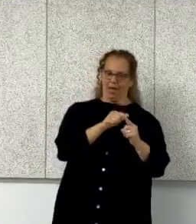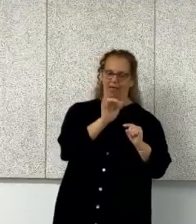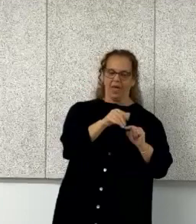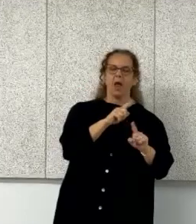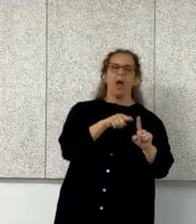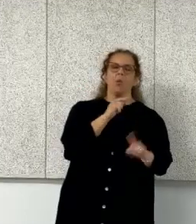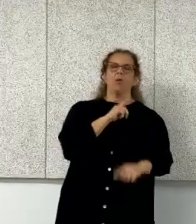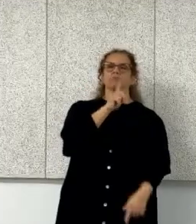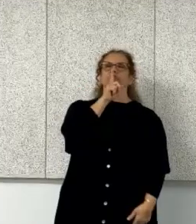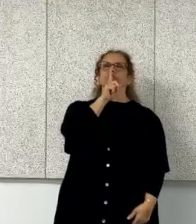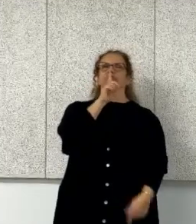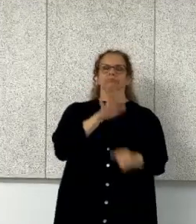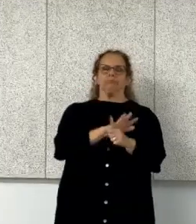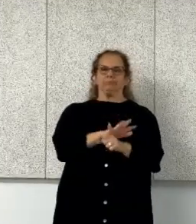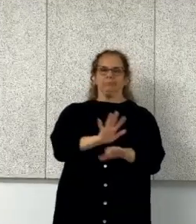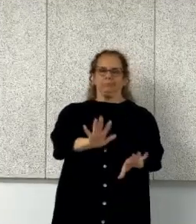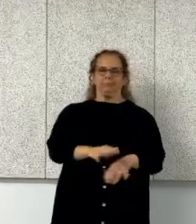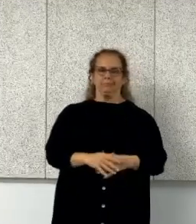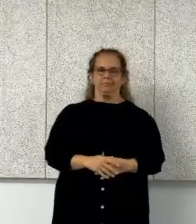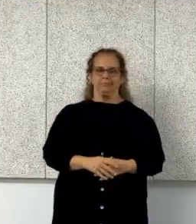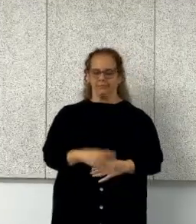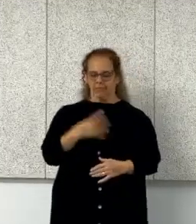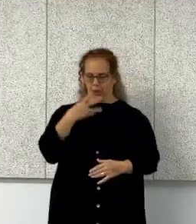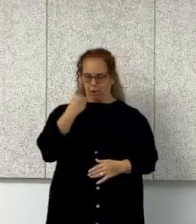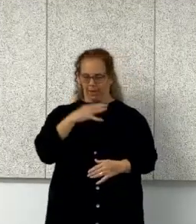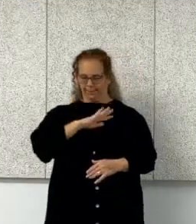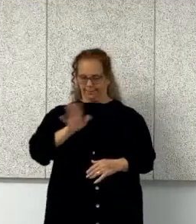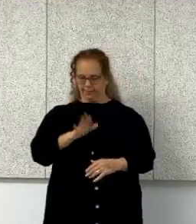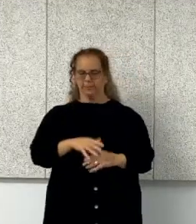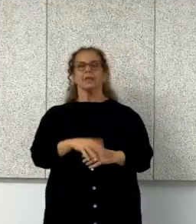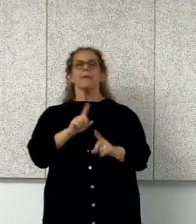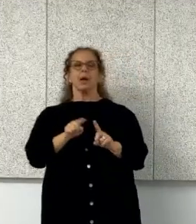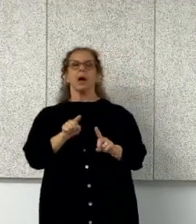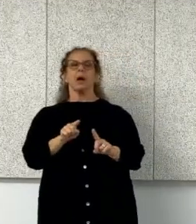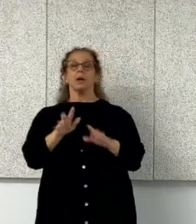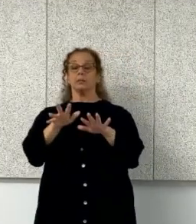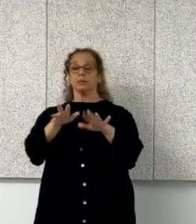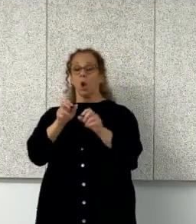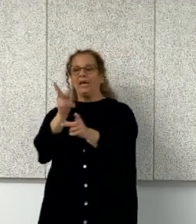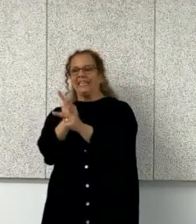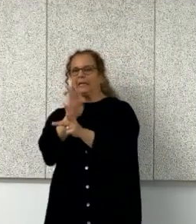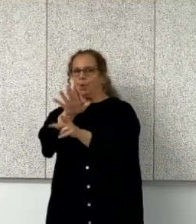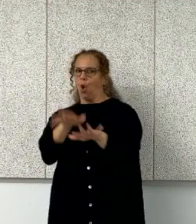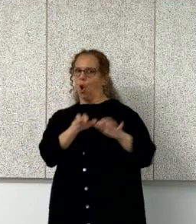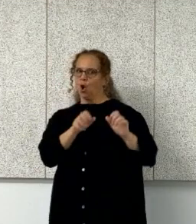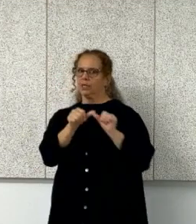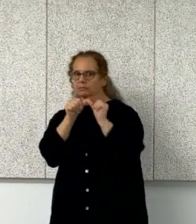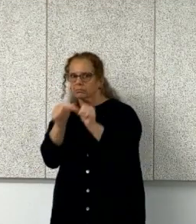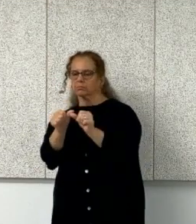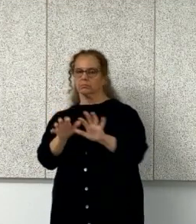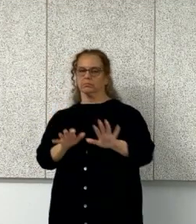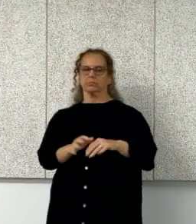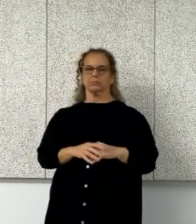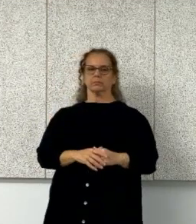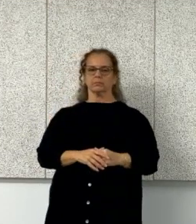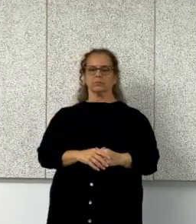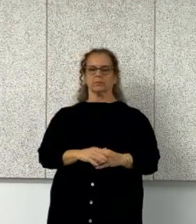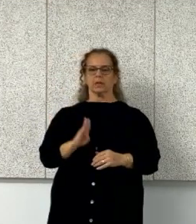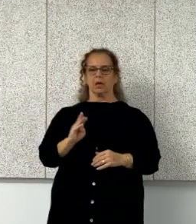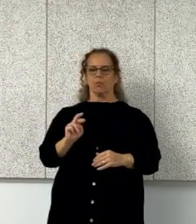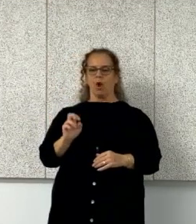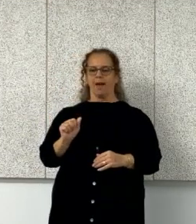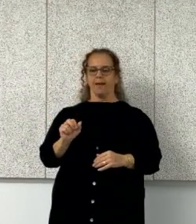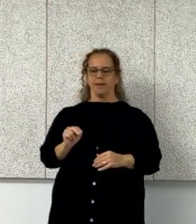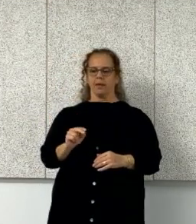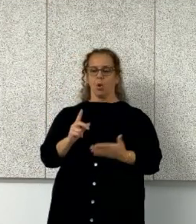going to. In the vein of Tom, I'm gonna shut myself up, but audience retention. Okay. Oh, the thing I'm leaving